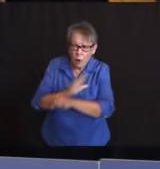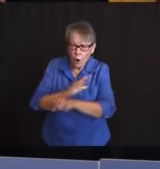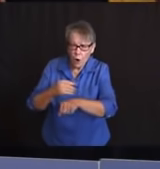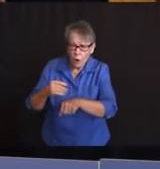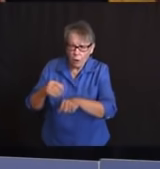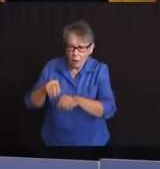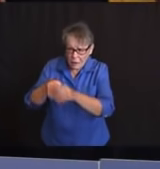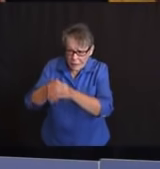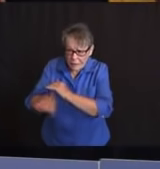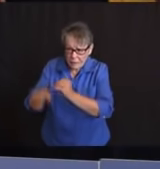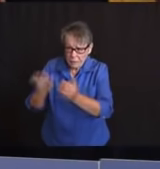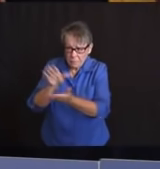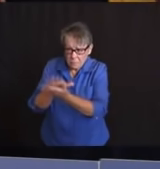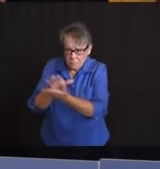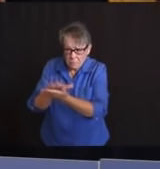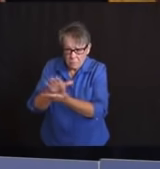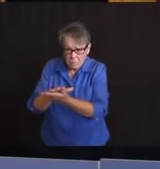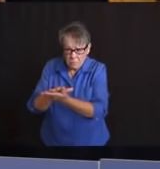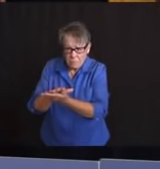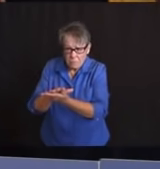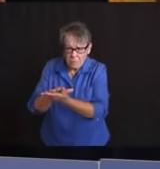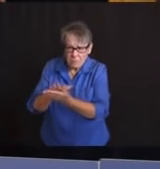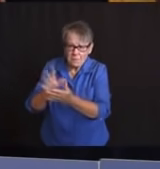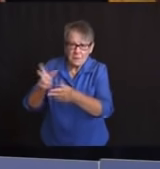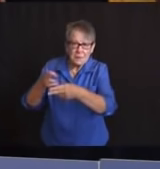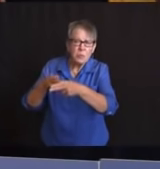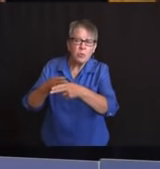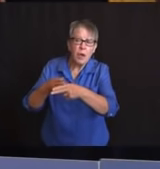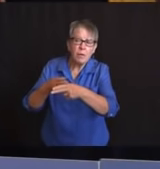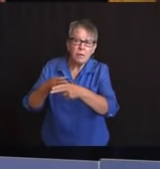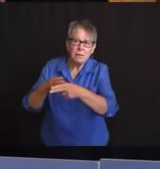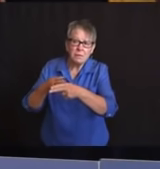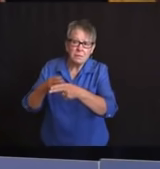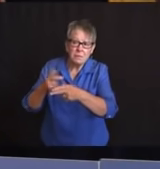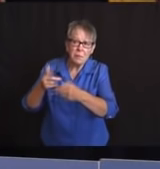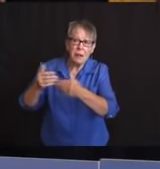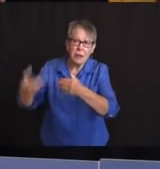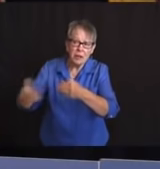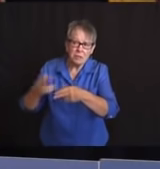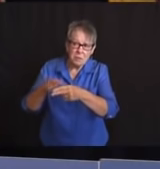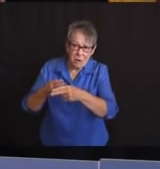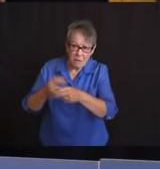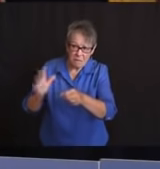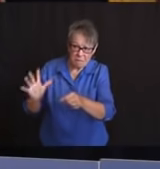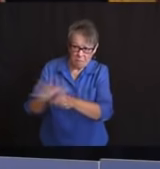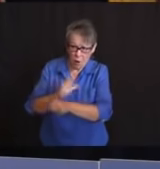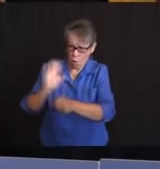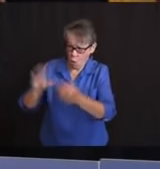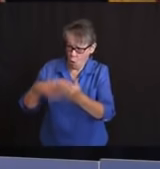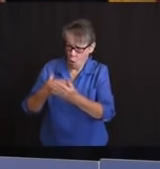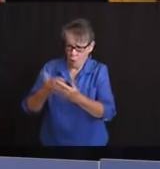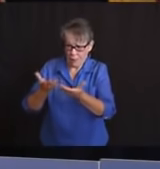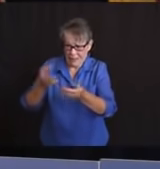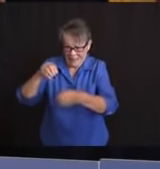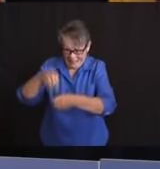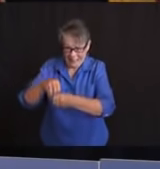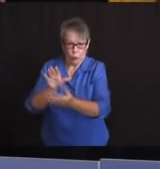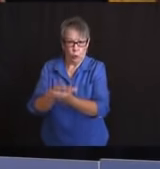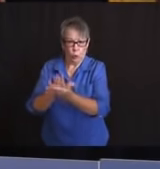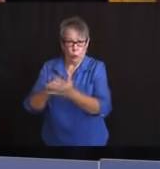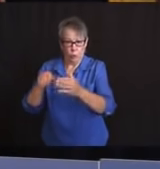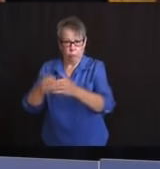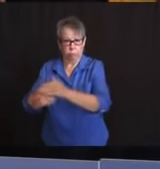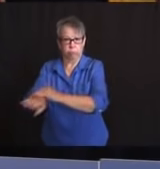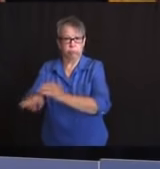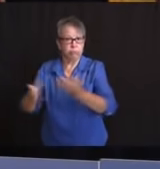Certainly. This is a massive undertaking like we've never experienced before, and we're still in the middle of the storm. But when it